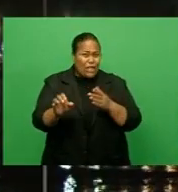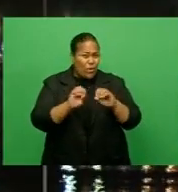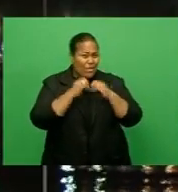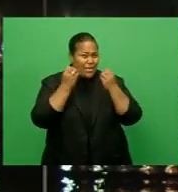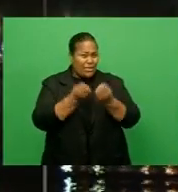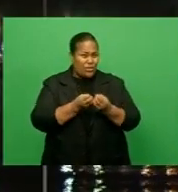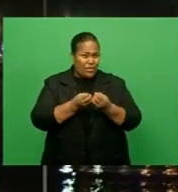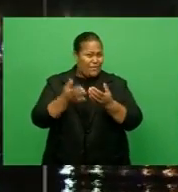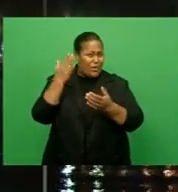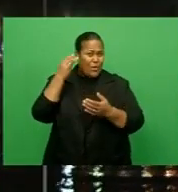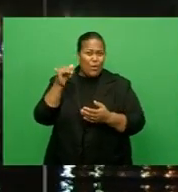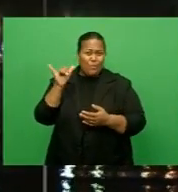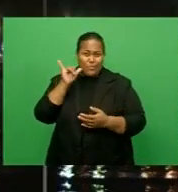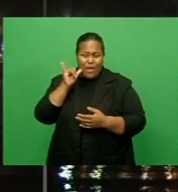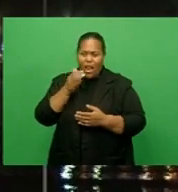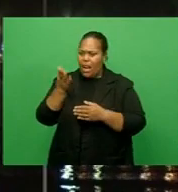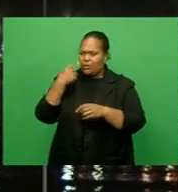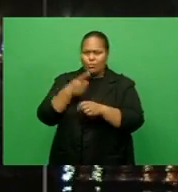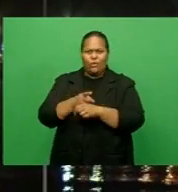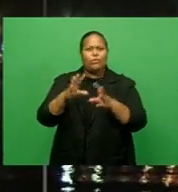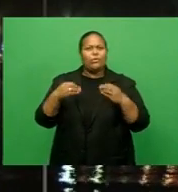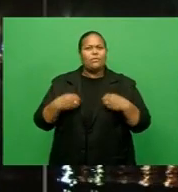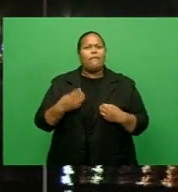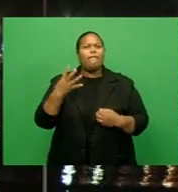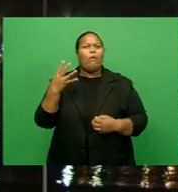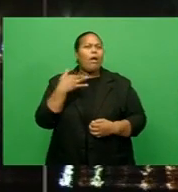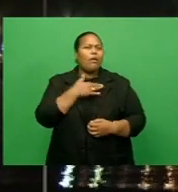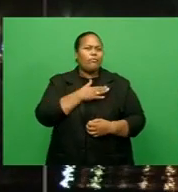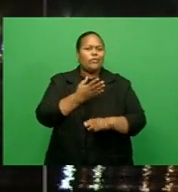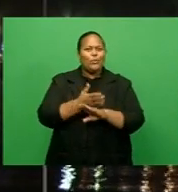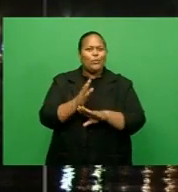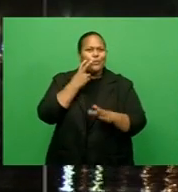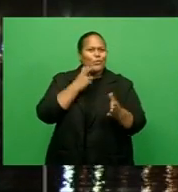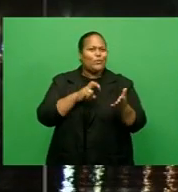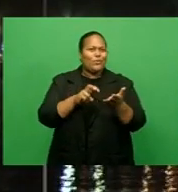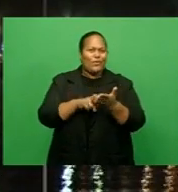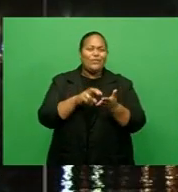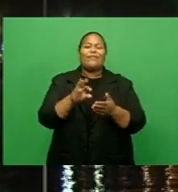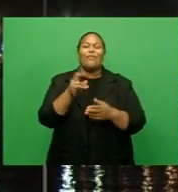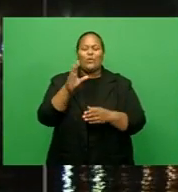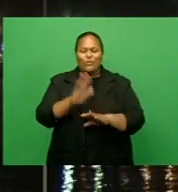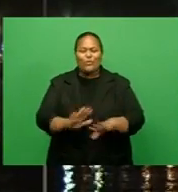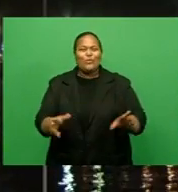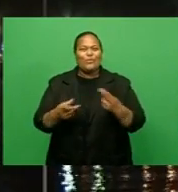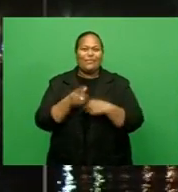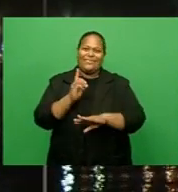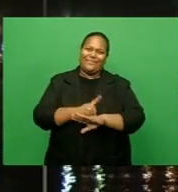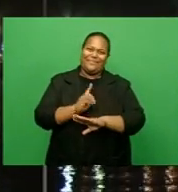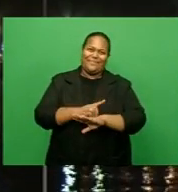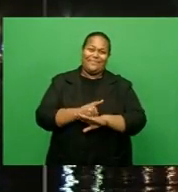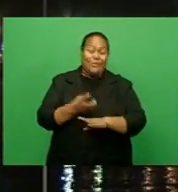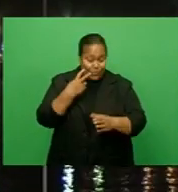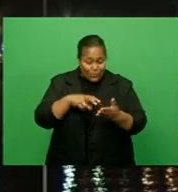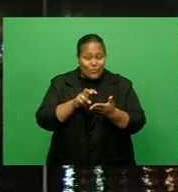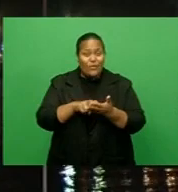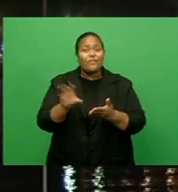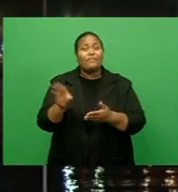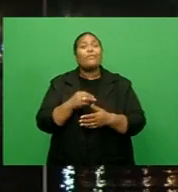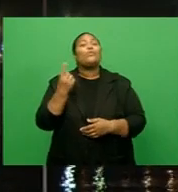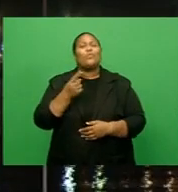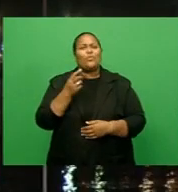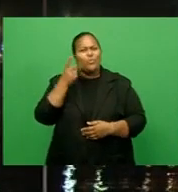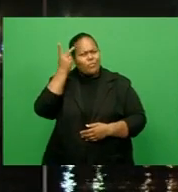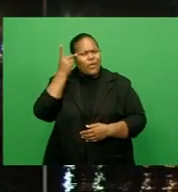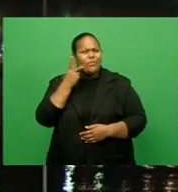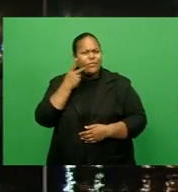past week received about 400 new registrations of children with disabilities. Many of these registrations are from parents who noticed